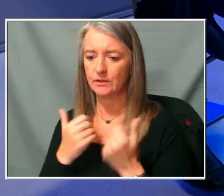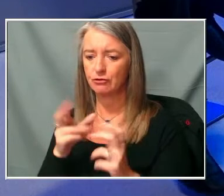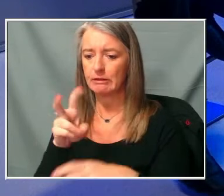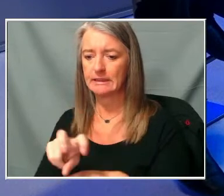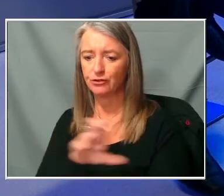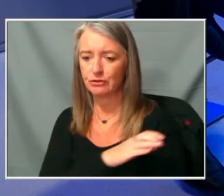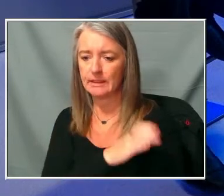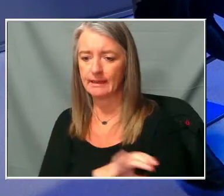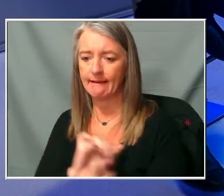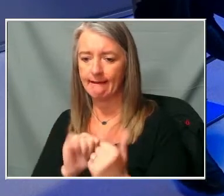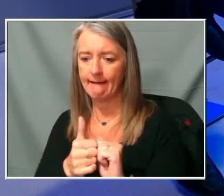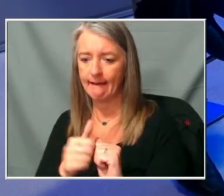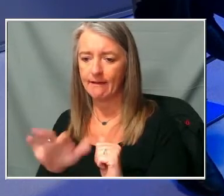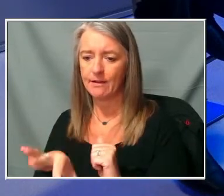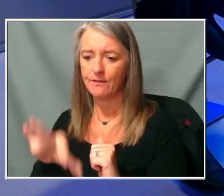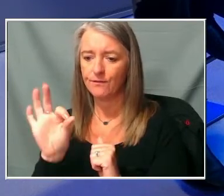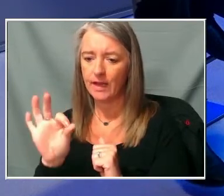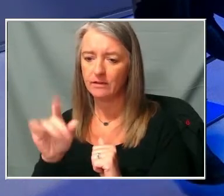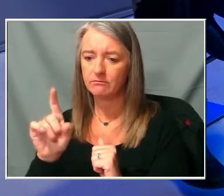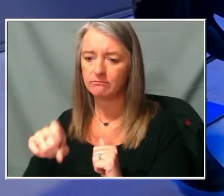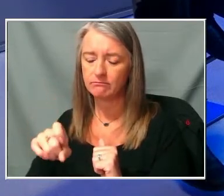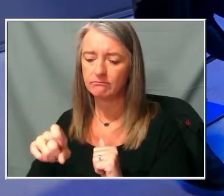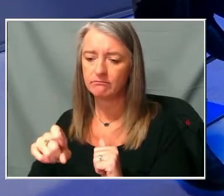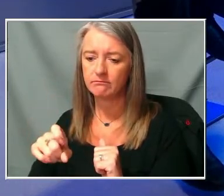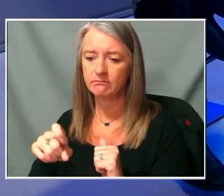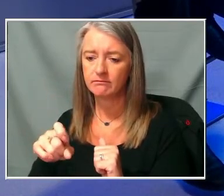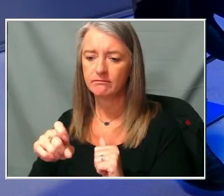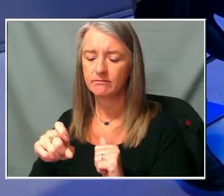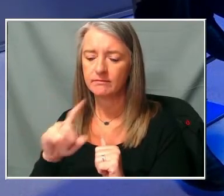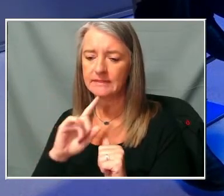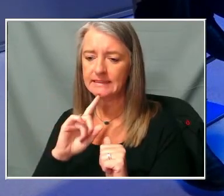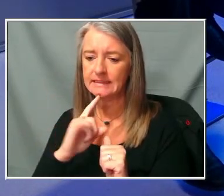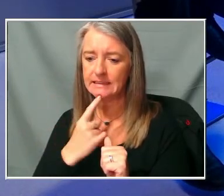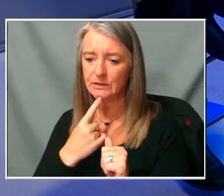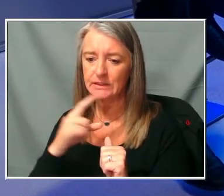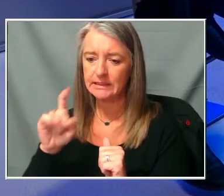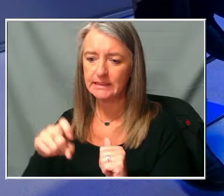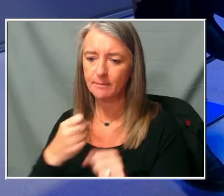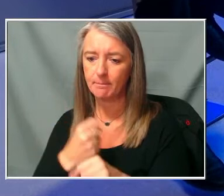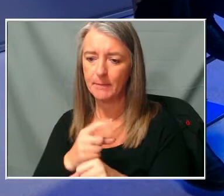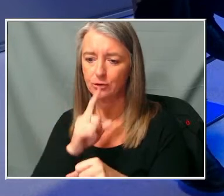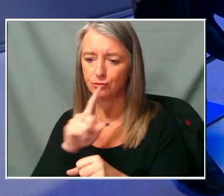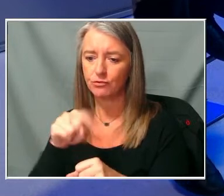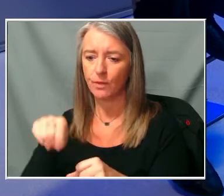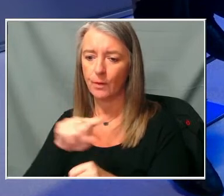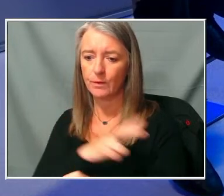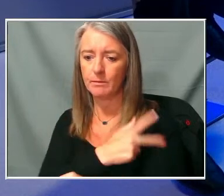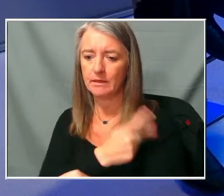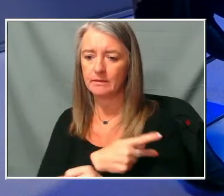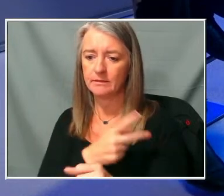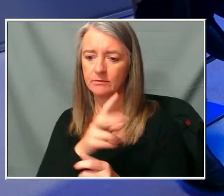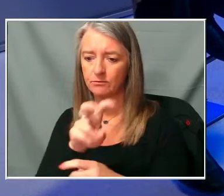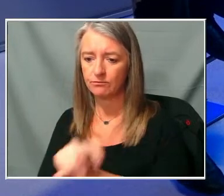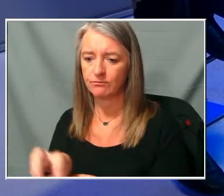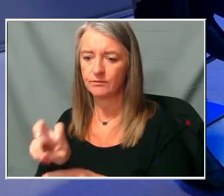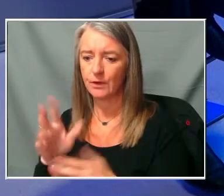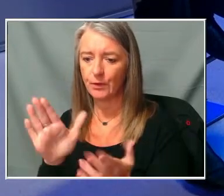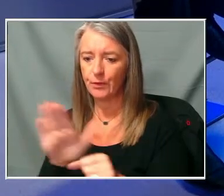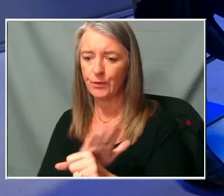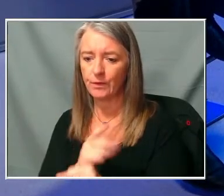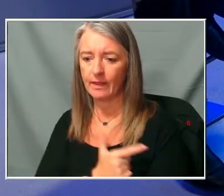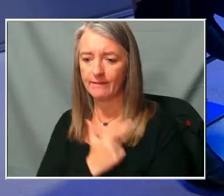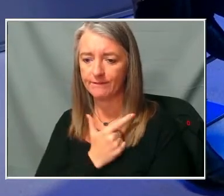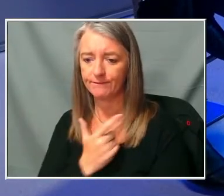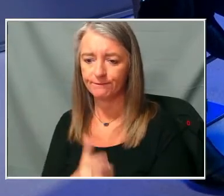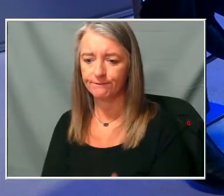where you found that there was a serious need here to make sure that these patients were carried on through the rest of their life. Yeah,